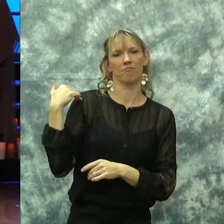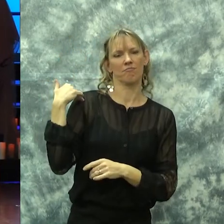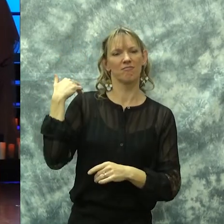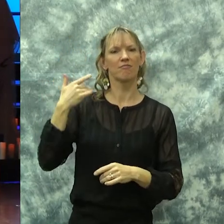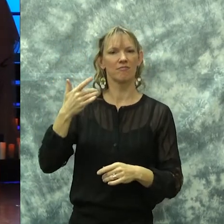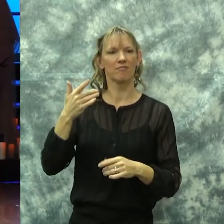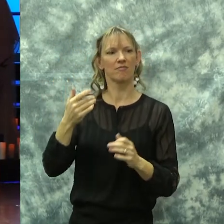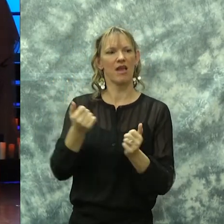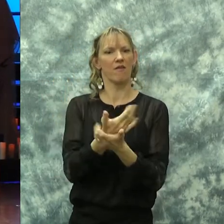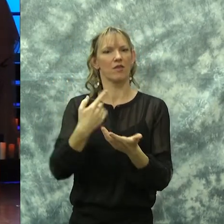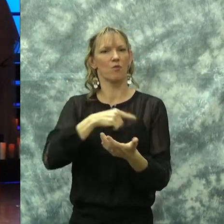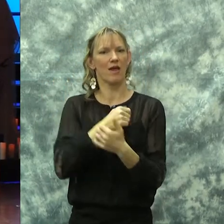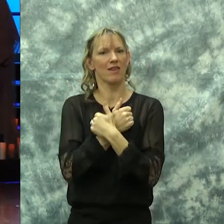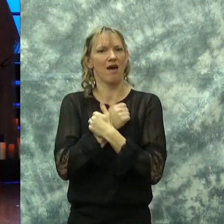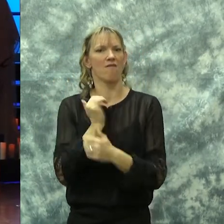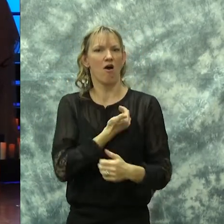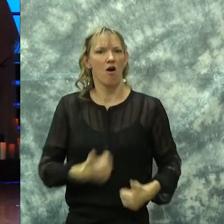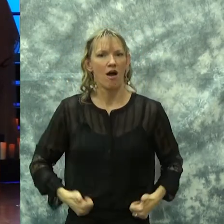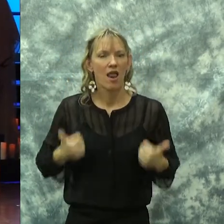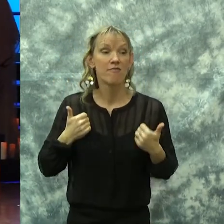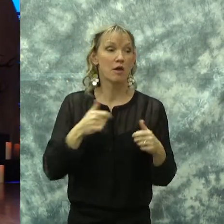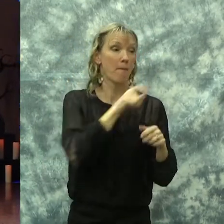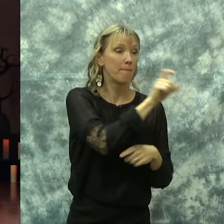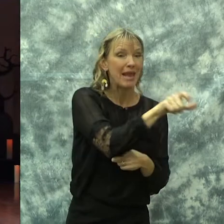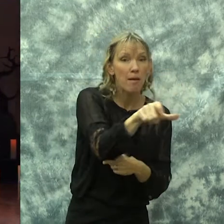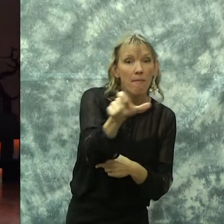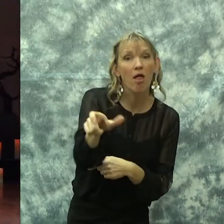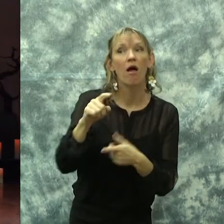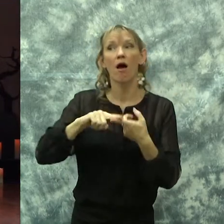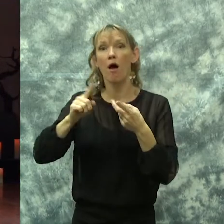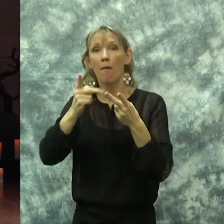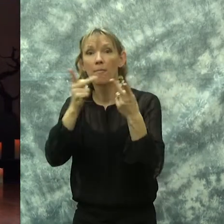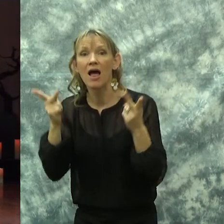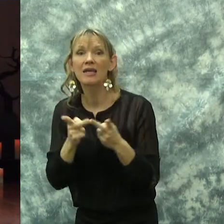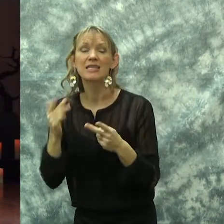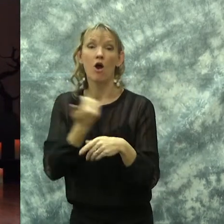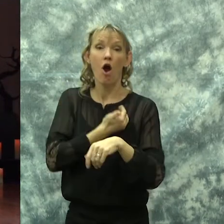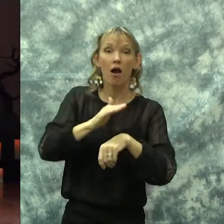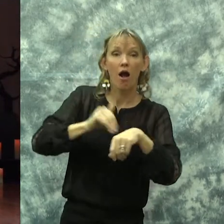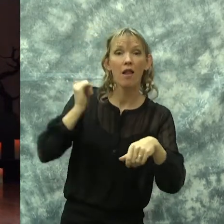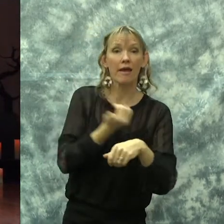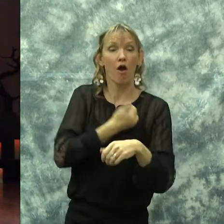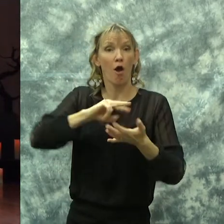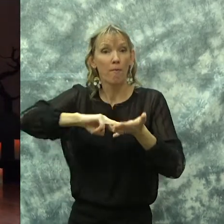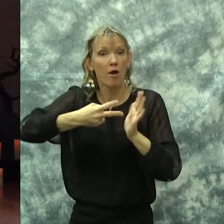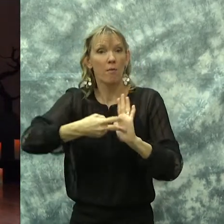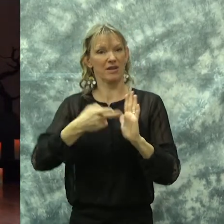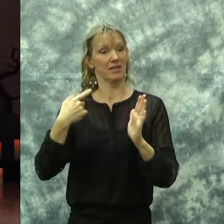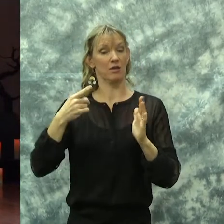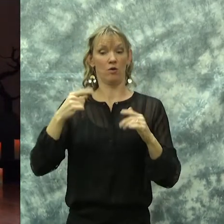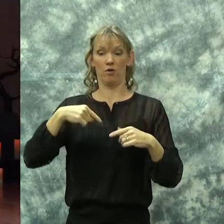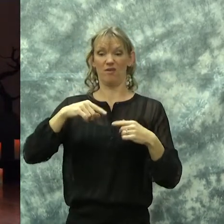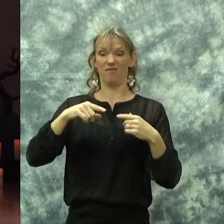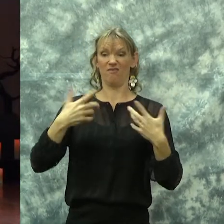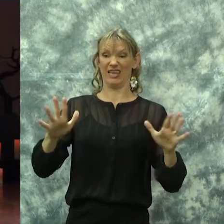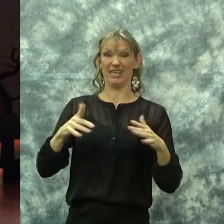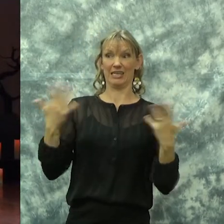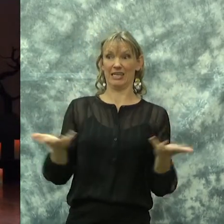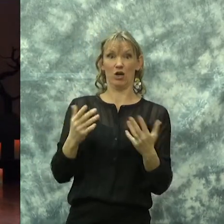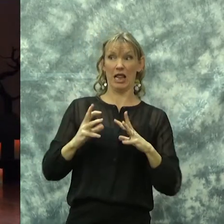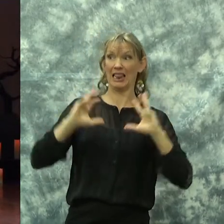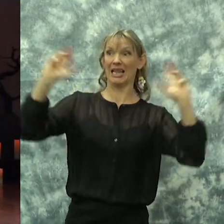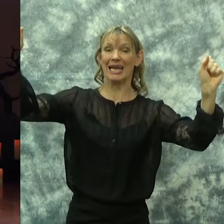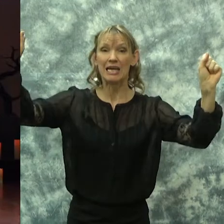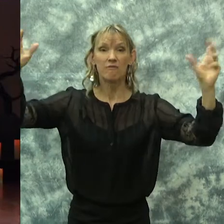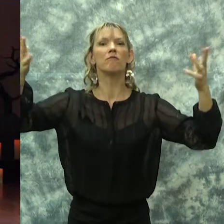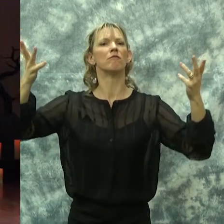that we love in our lives, the people, the places, our calling and our purpose. And we leave here and we do our best to apply